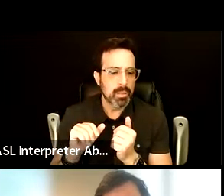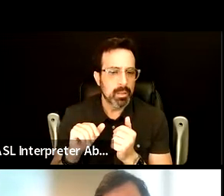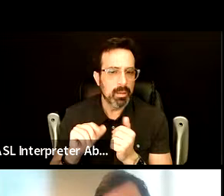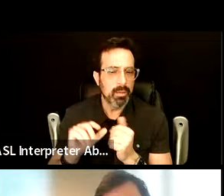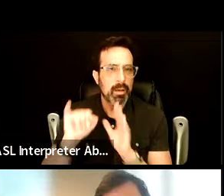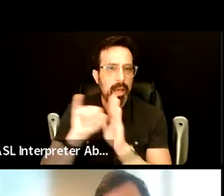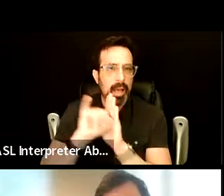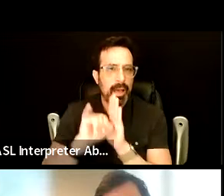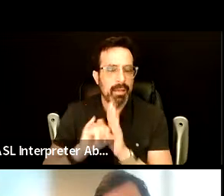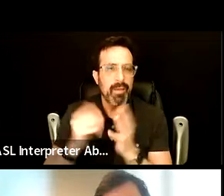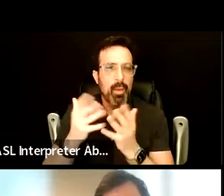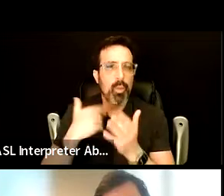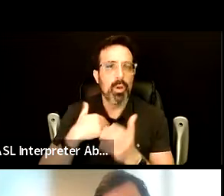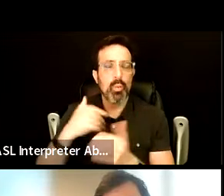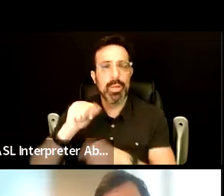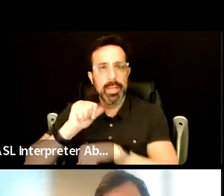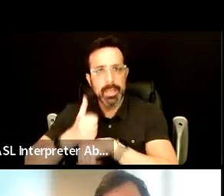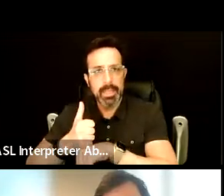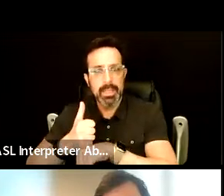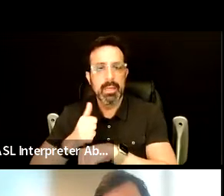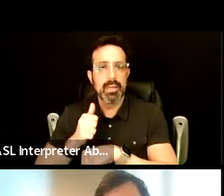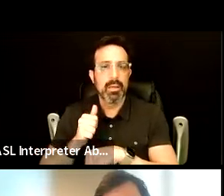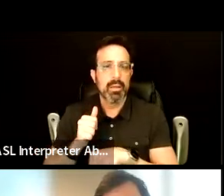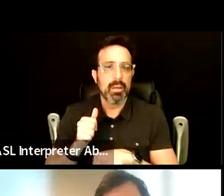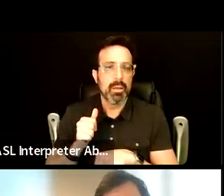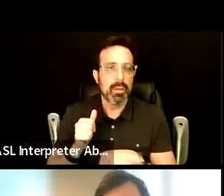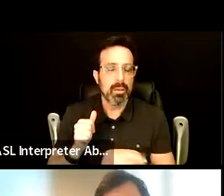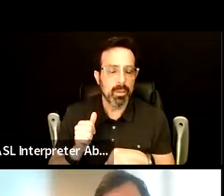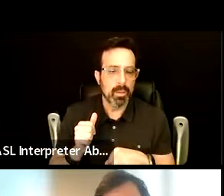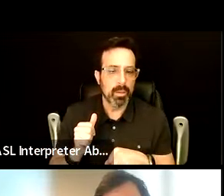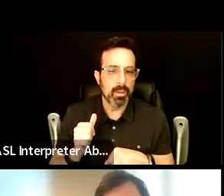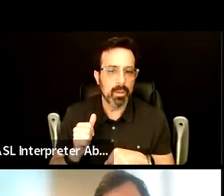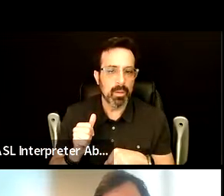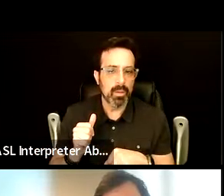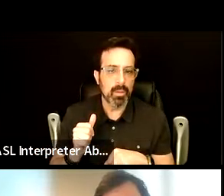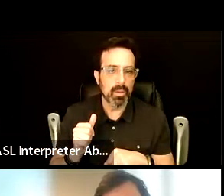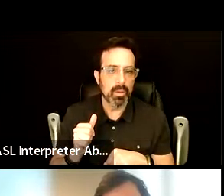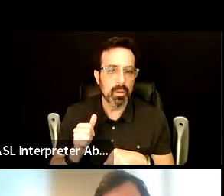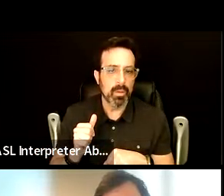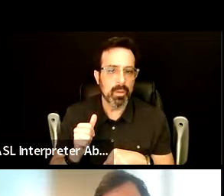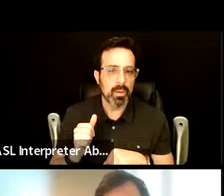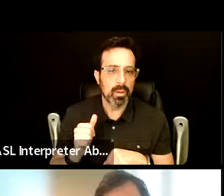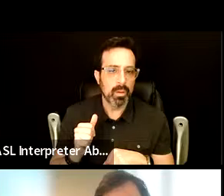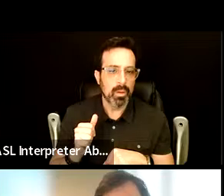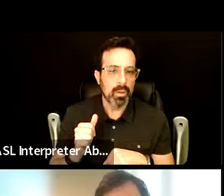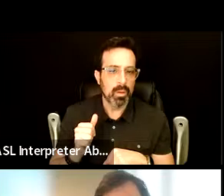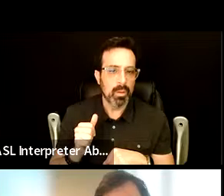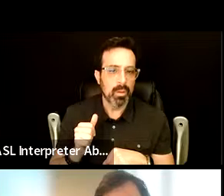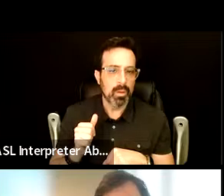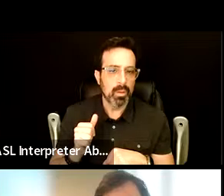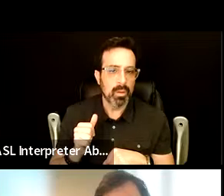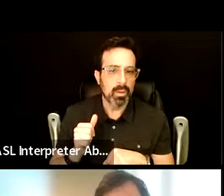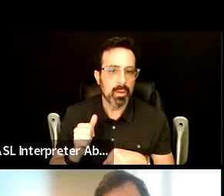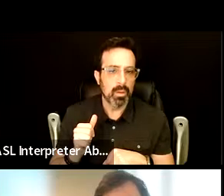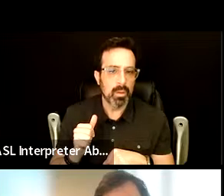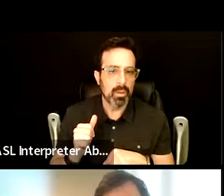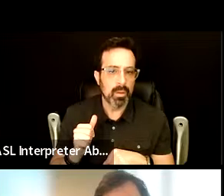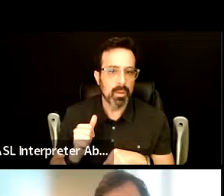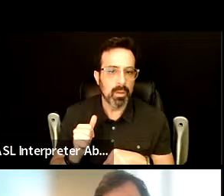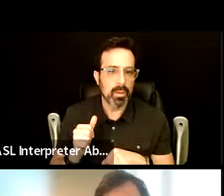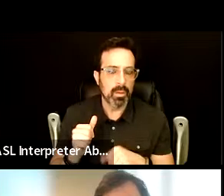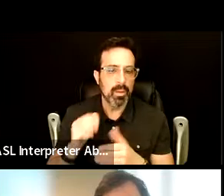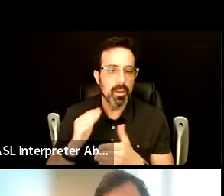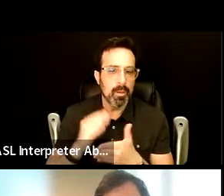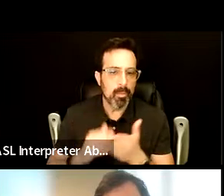what we carve in and carve out and talk about partnerships around some of that. Because I mean, part of this is the DOTs aren't great at graffiti management,